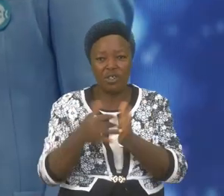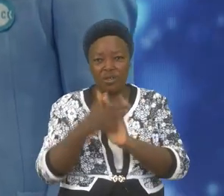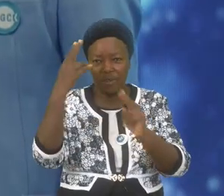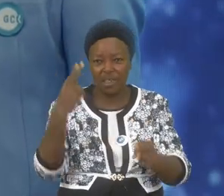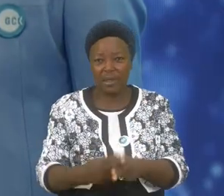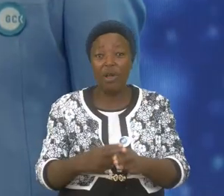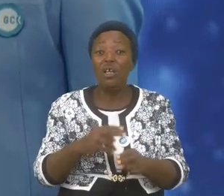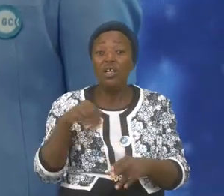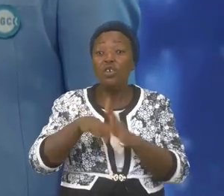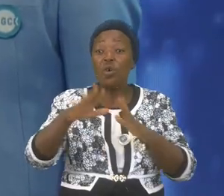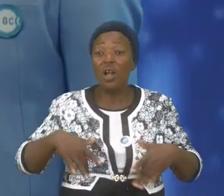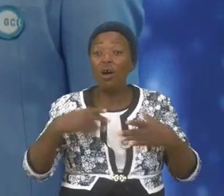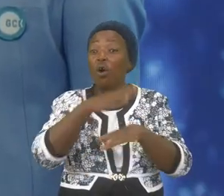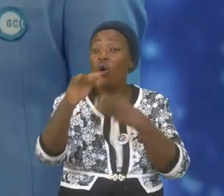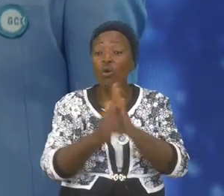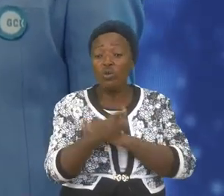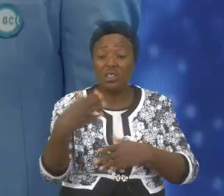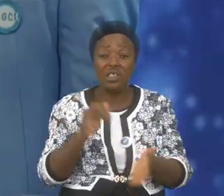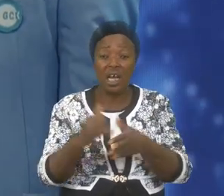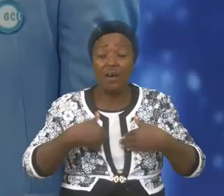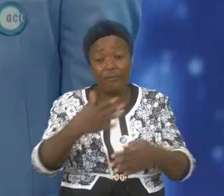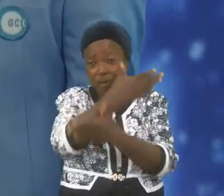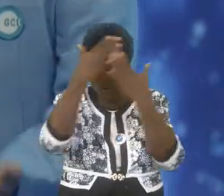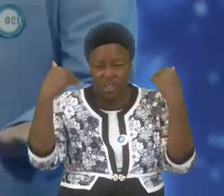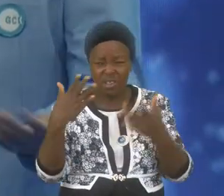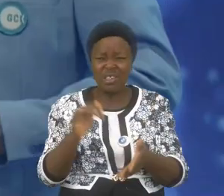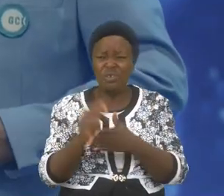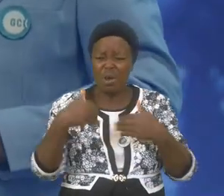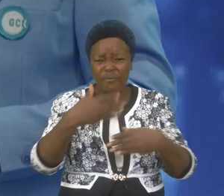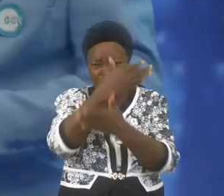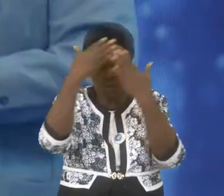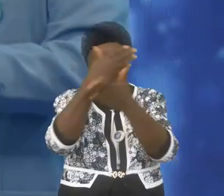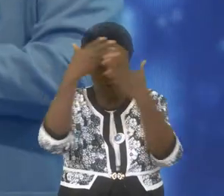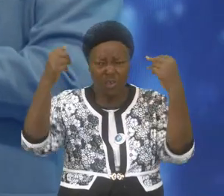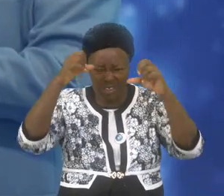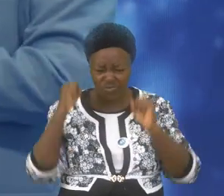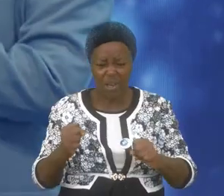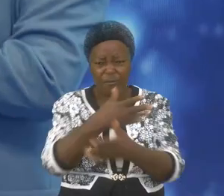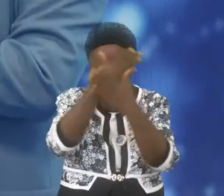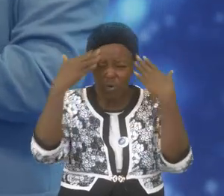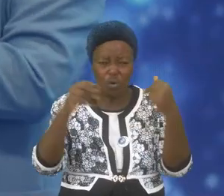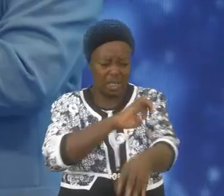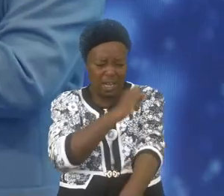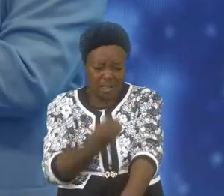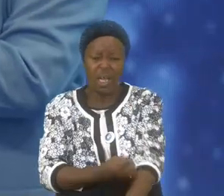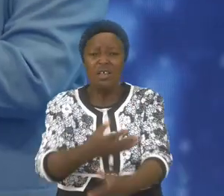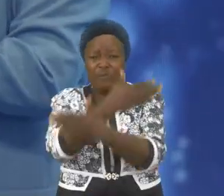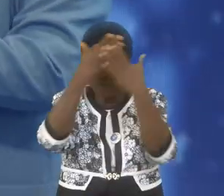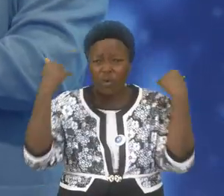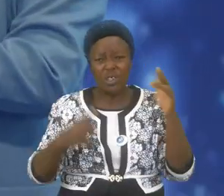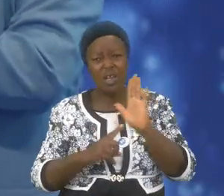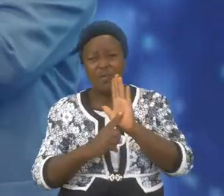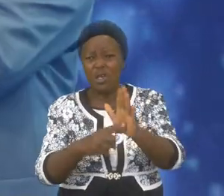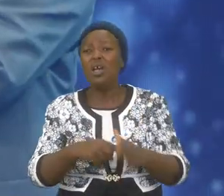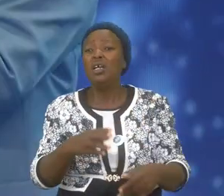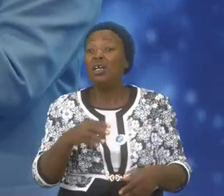forgotten strength, your forgotten power, your forgotten revelation, everything you said, I had a dream long ago, and